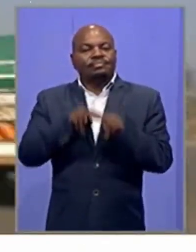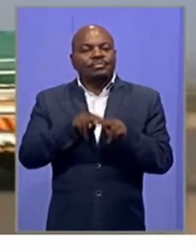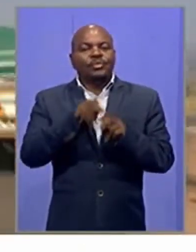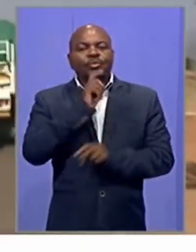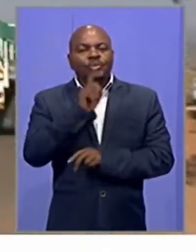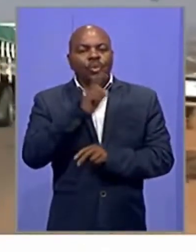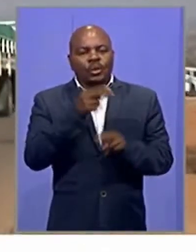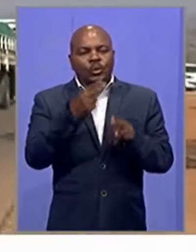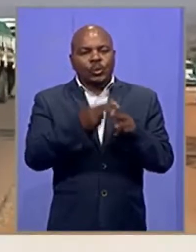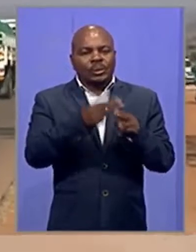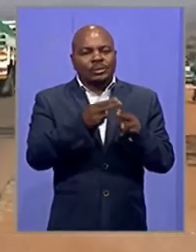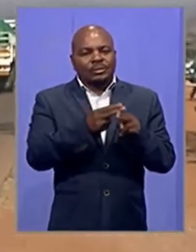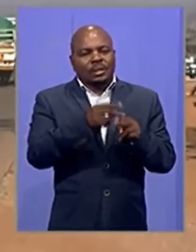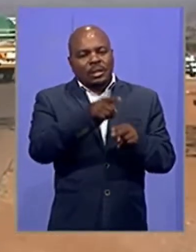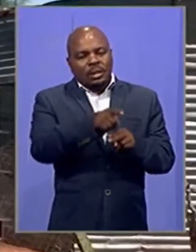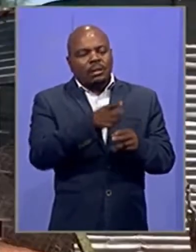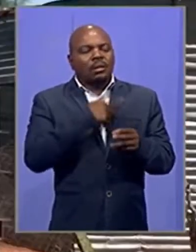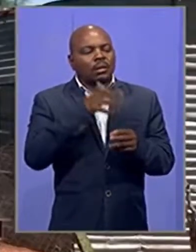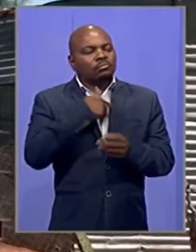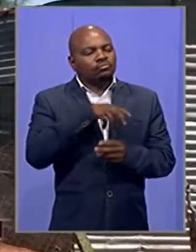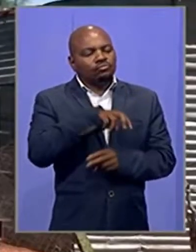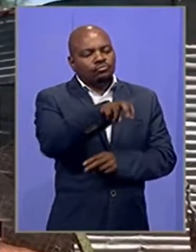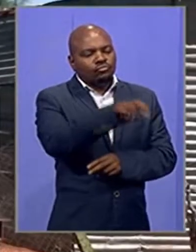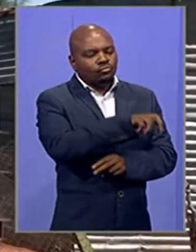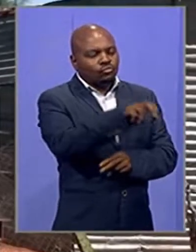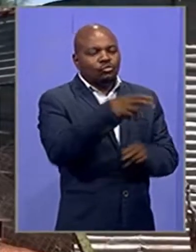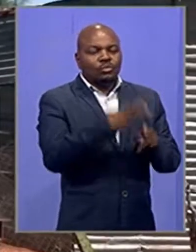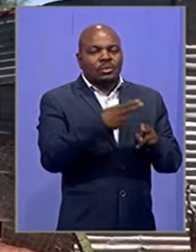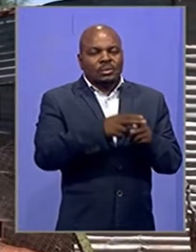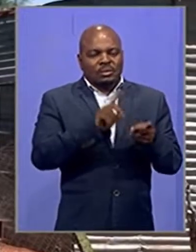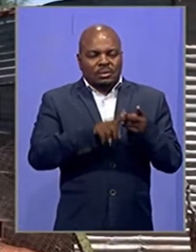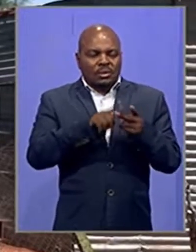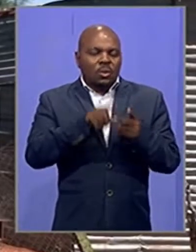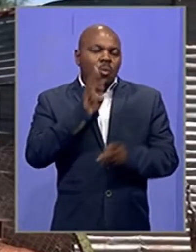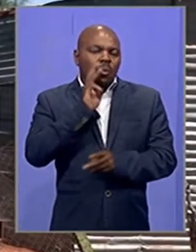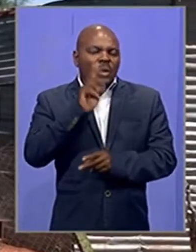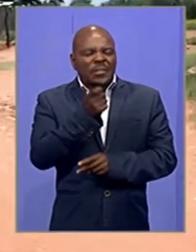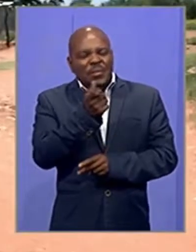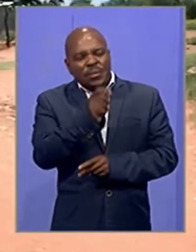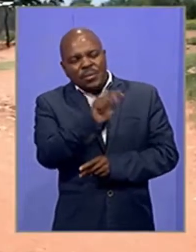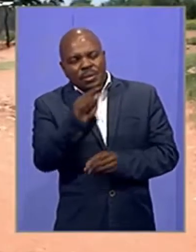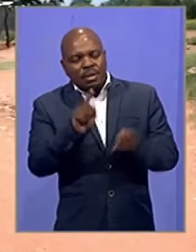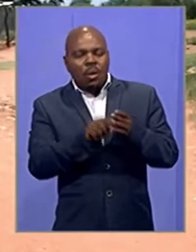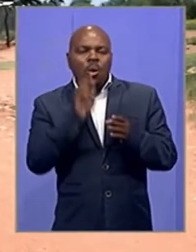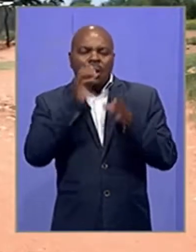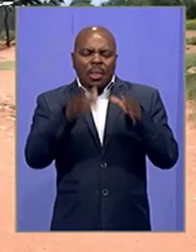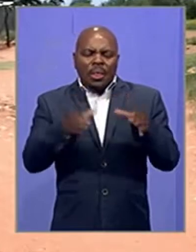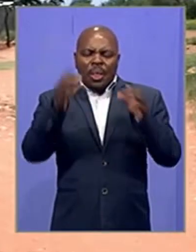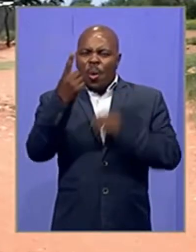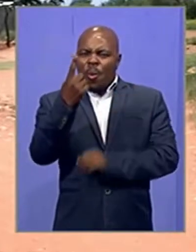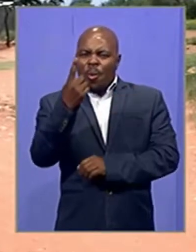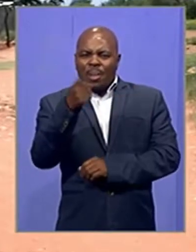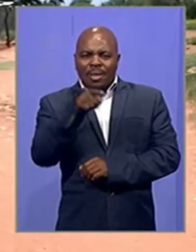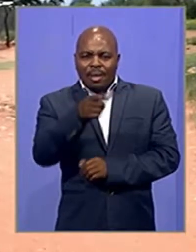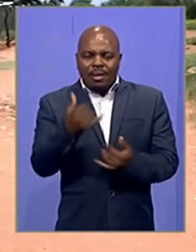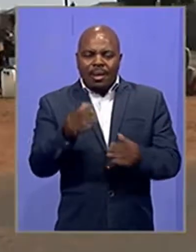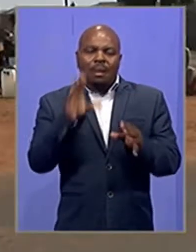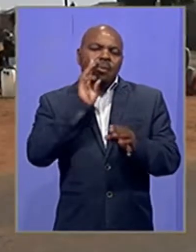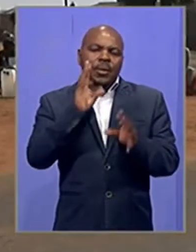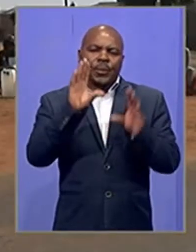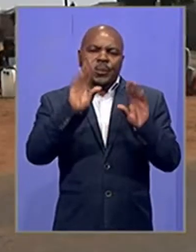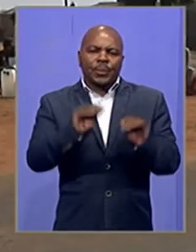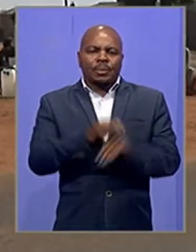matlwana boithusetso a atetang le dithepe di sekae le tanka e le nngwe ya metsi e